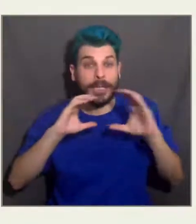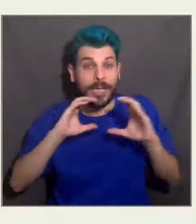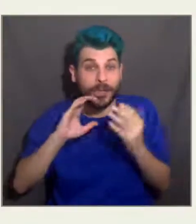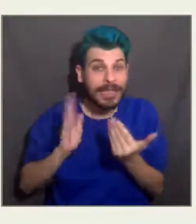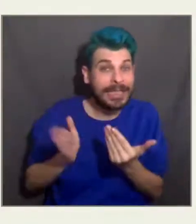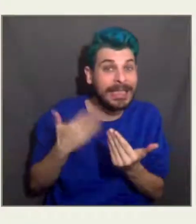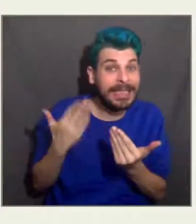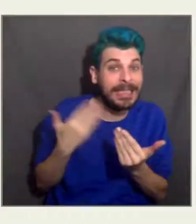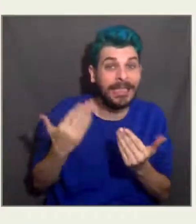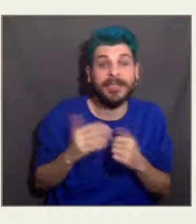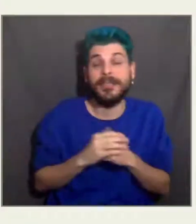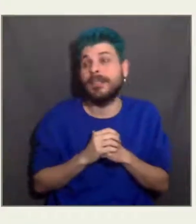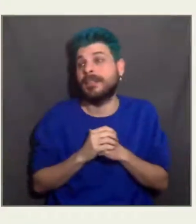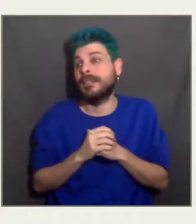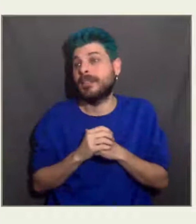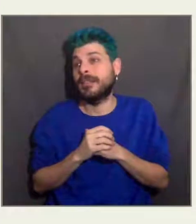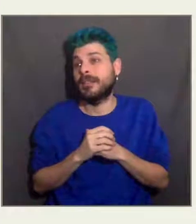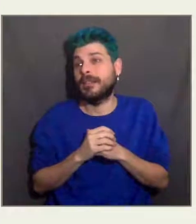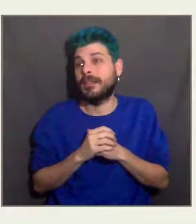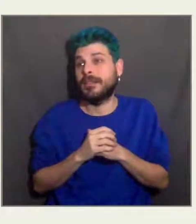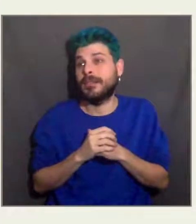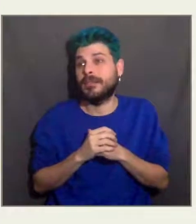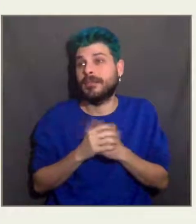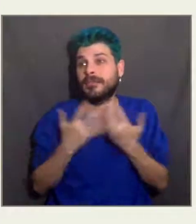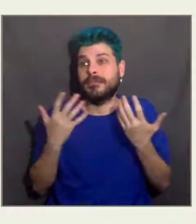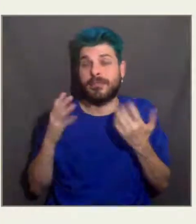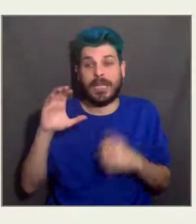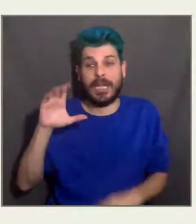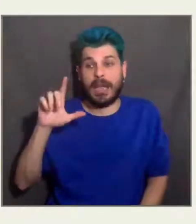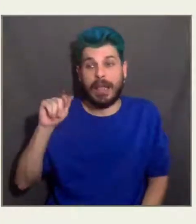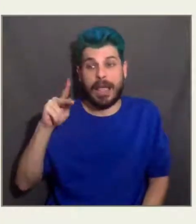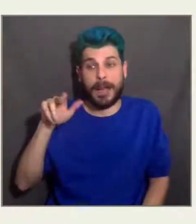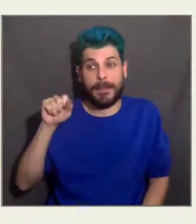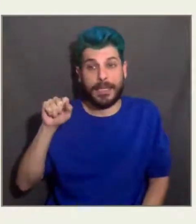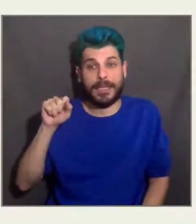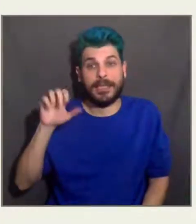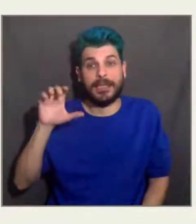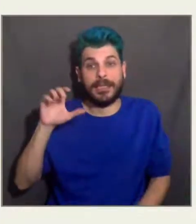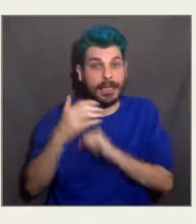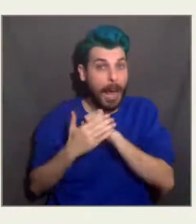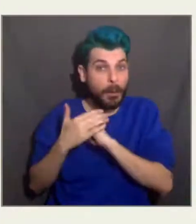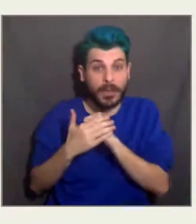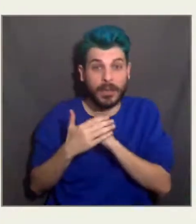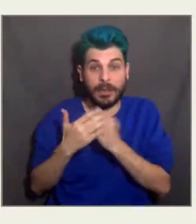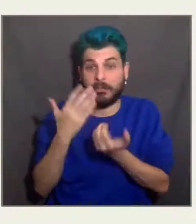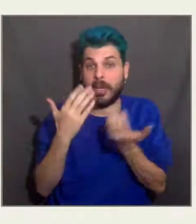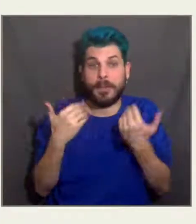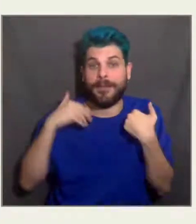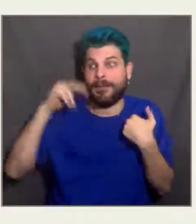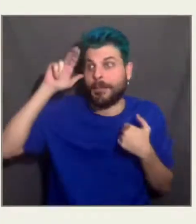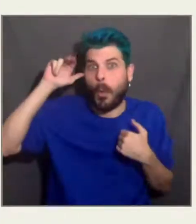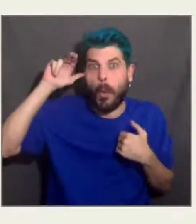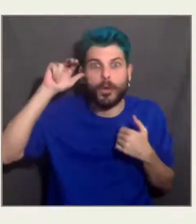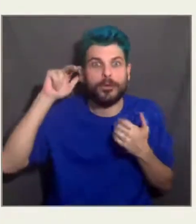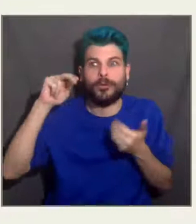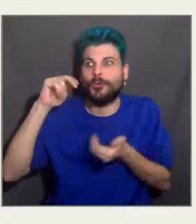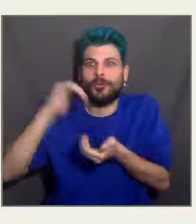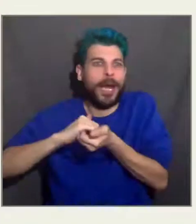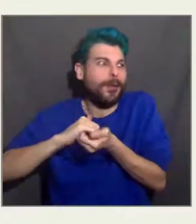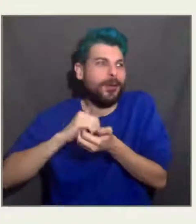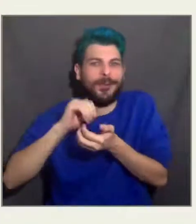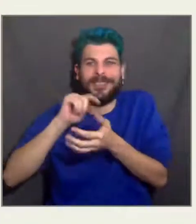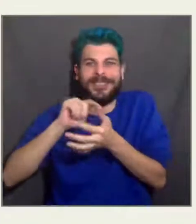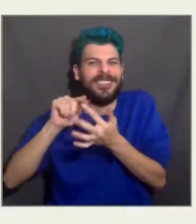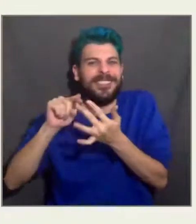as being able to house Clackamas County residents with horse trailers up at Expo, right? We just need to be able to do